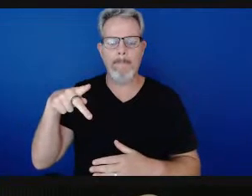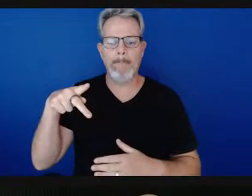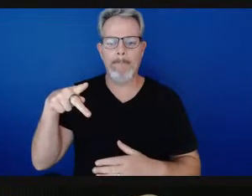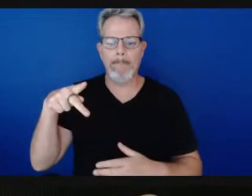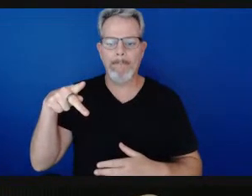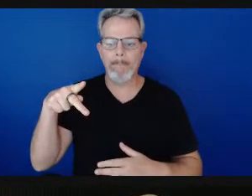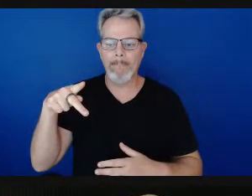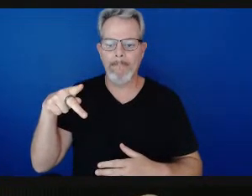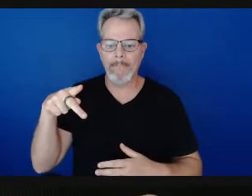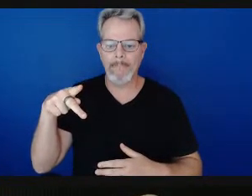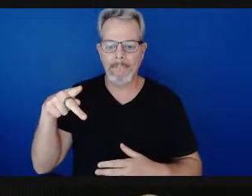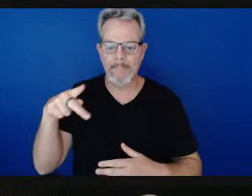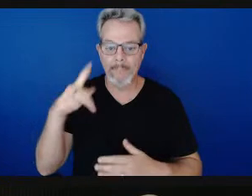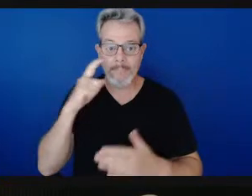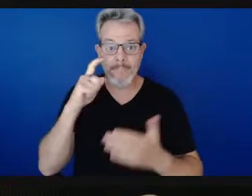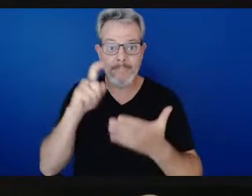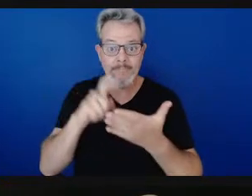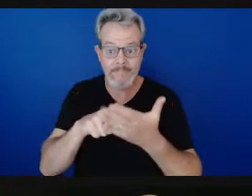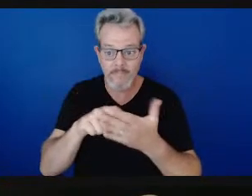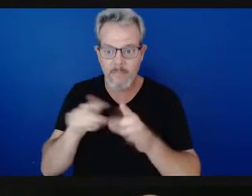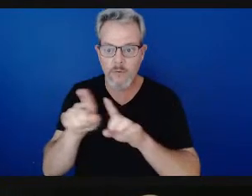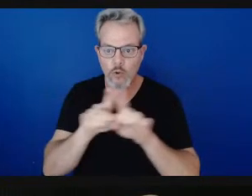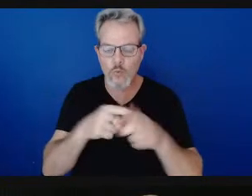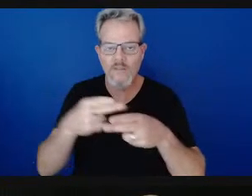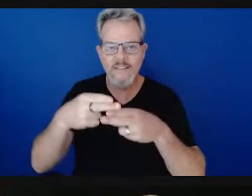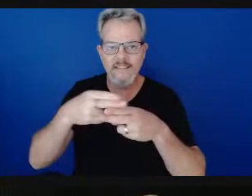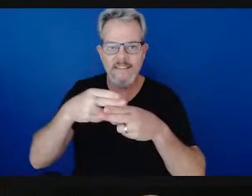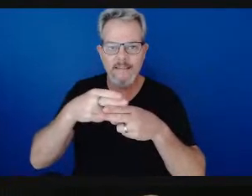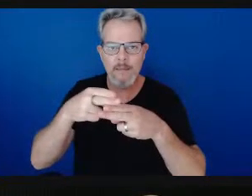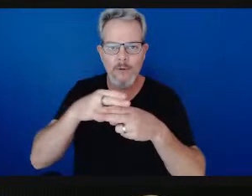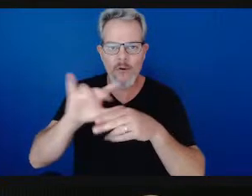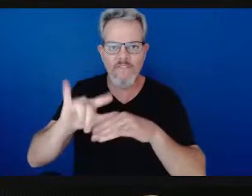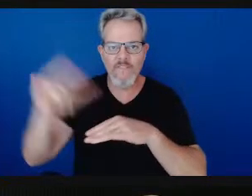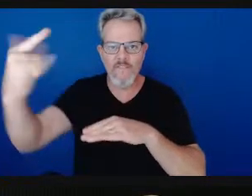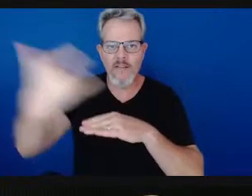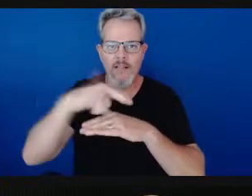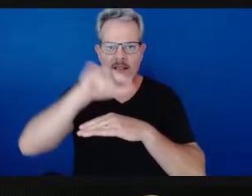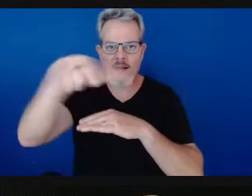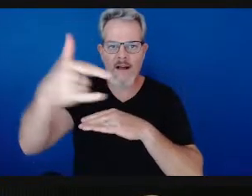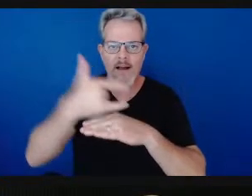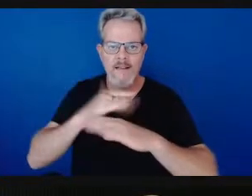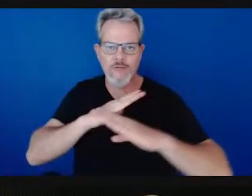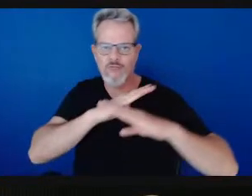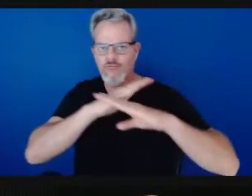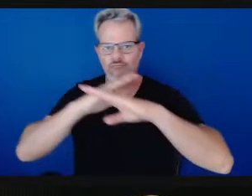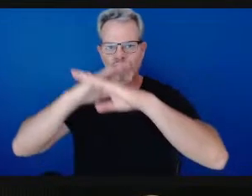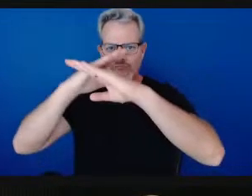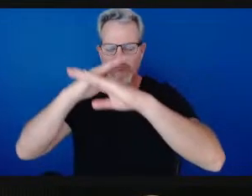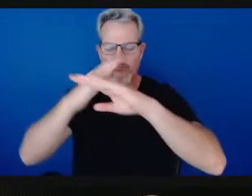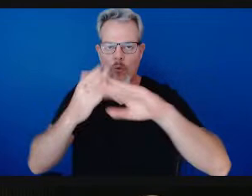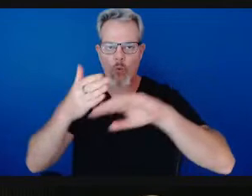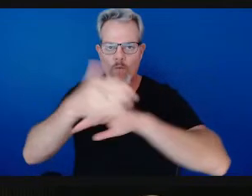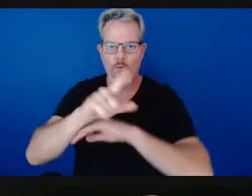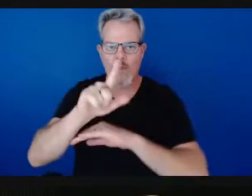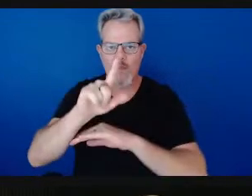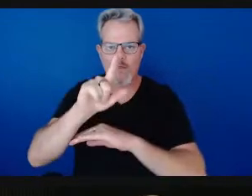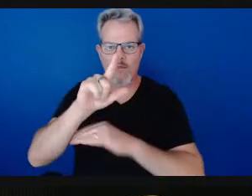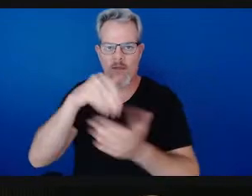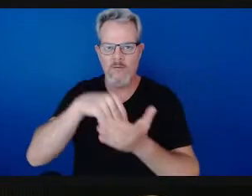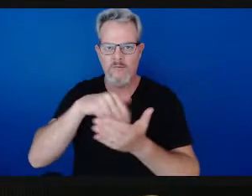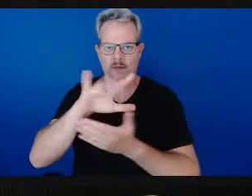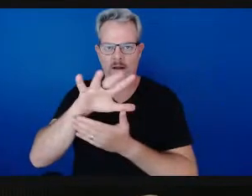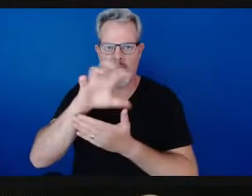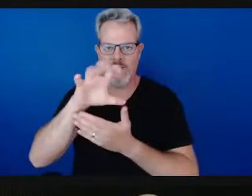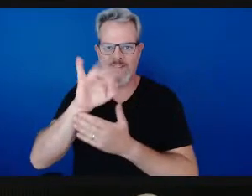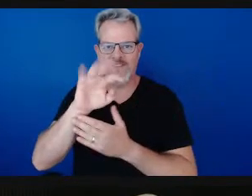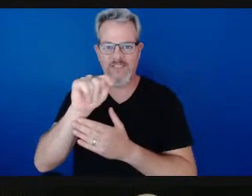And they do note there's also a temporary flight restriction above the caldera of 1,500 feet above ground level for those of you looking